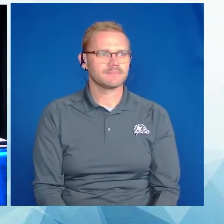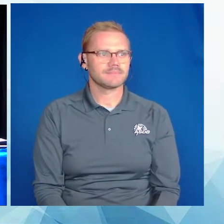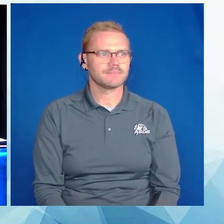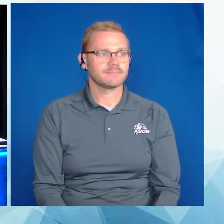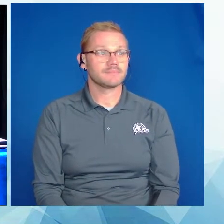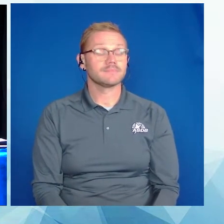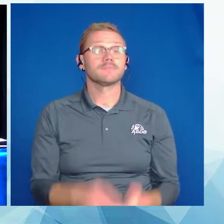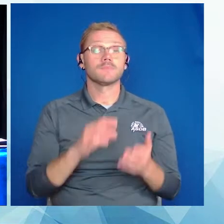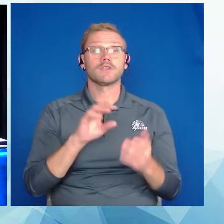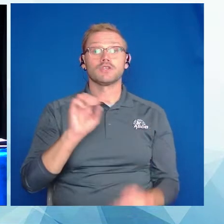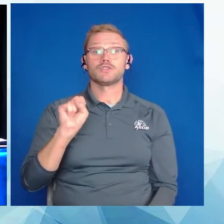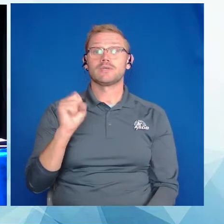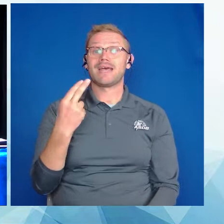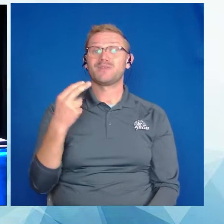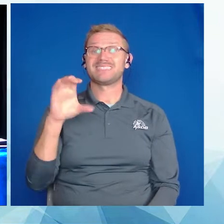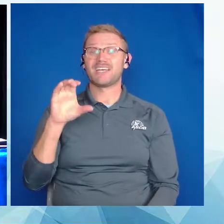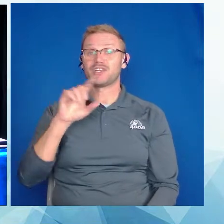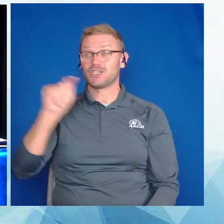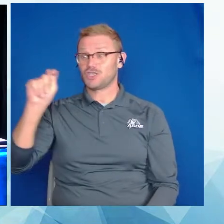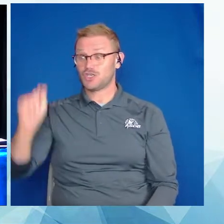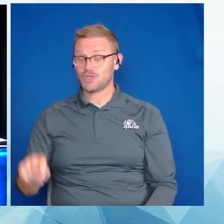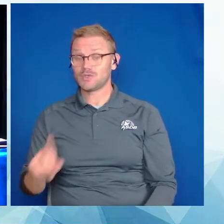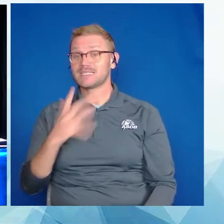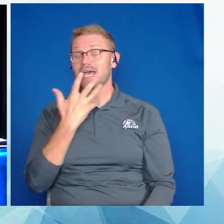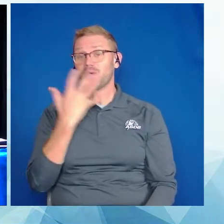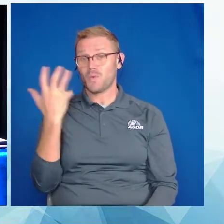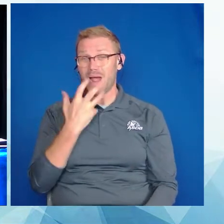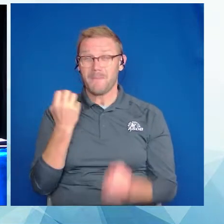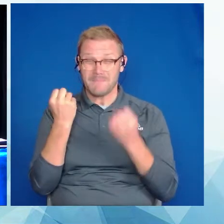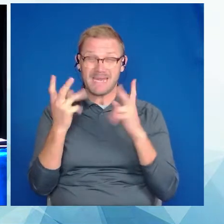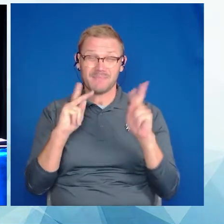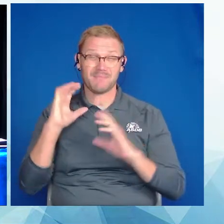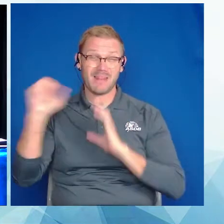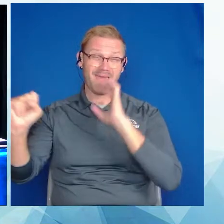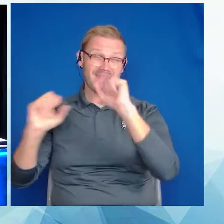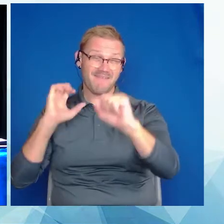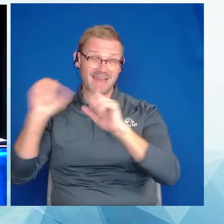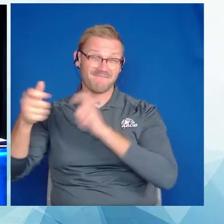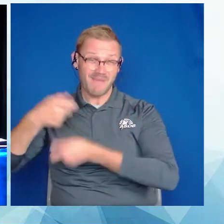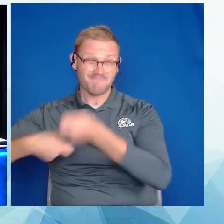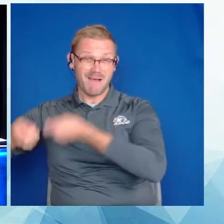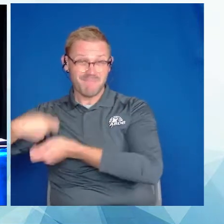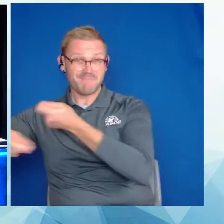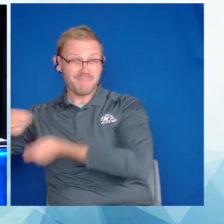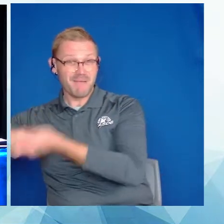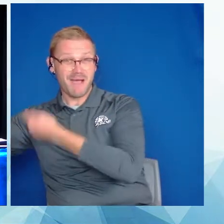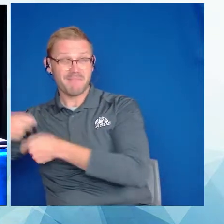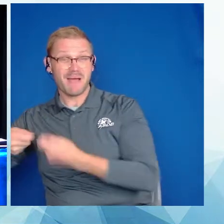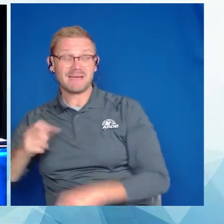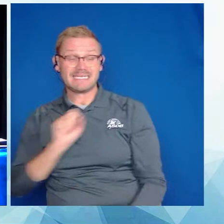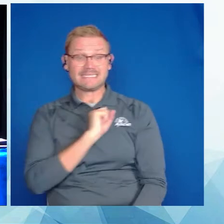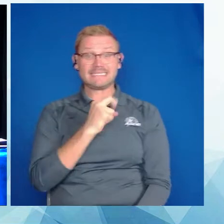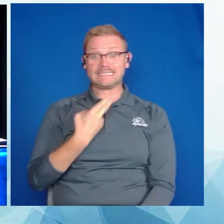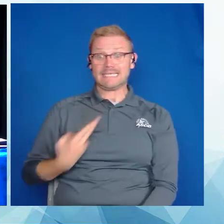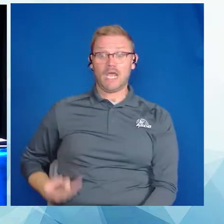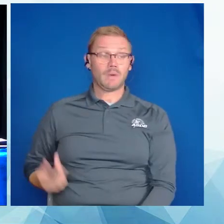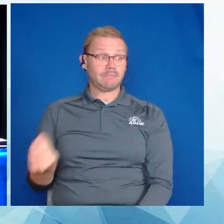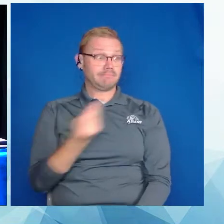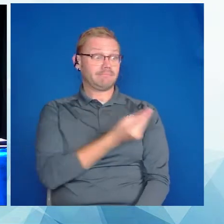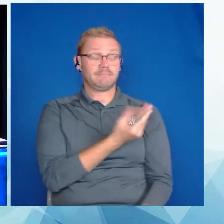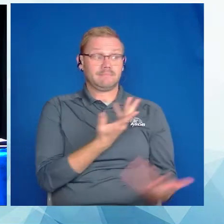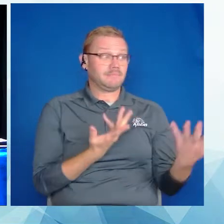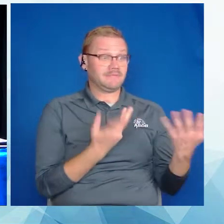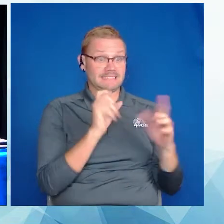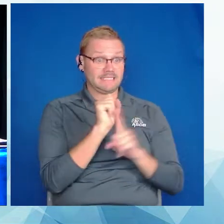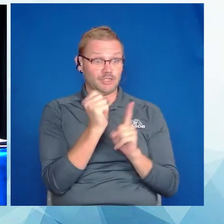The Student Health Center in Tucson had major turnover this summer, and Sarah was handed over a situation where we didn't even